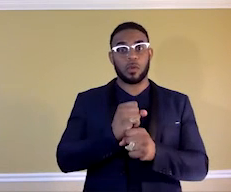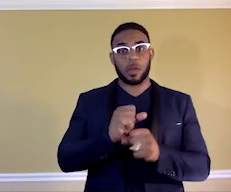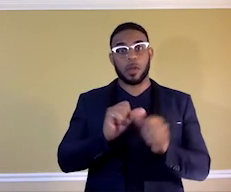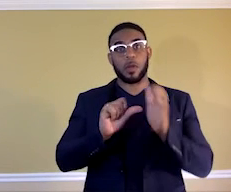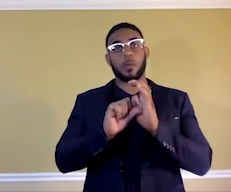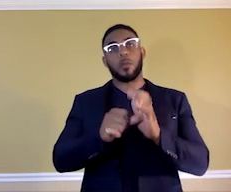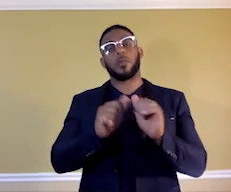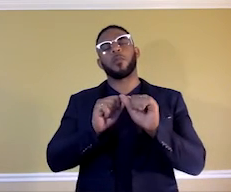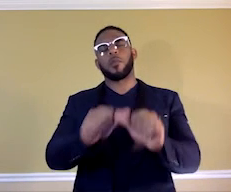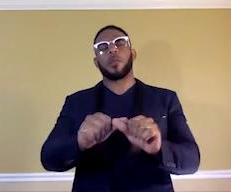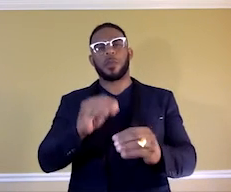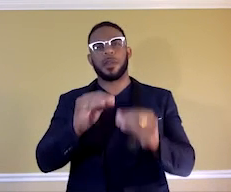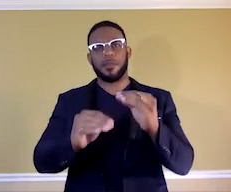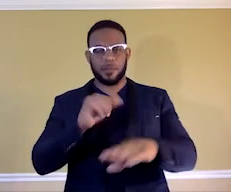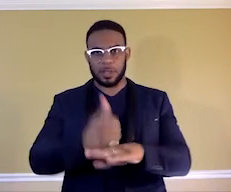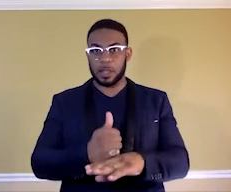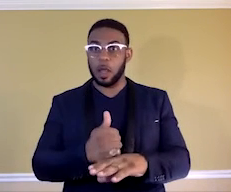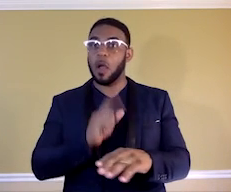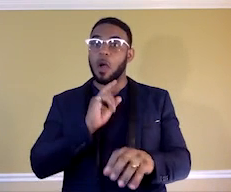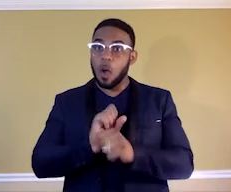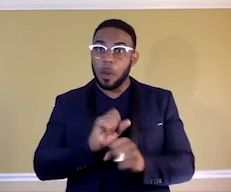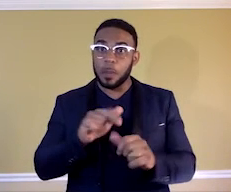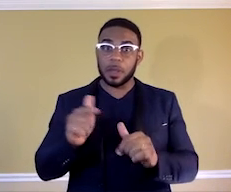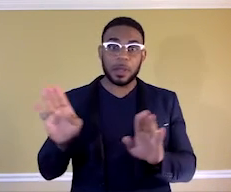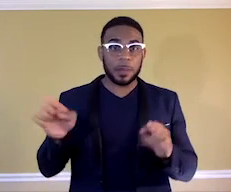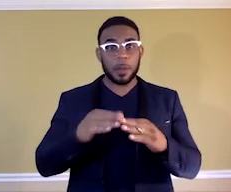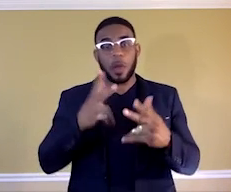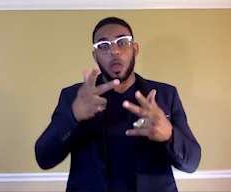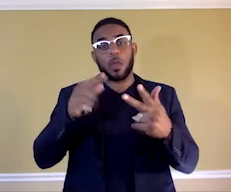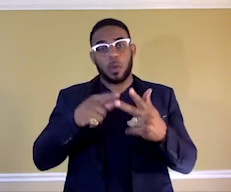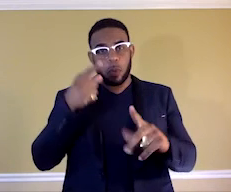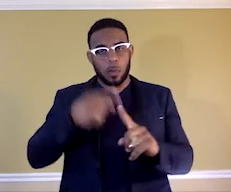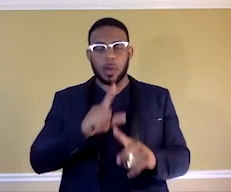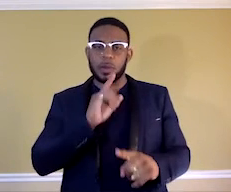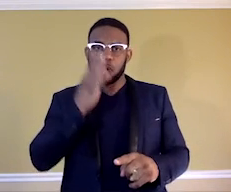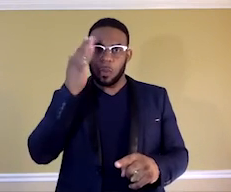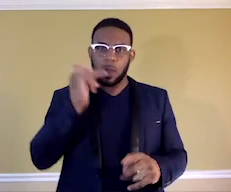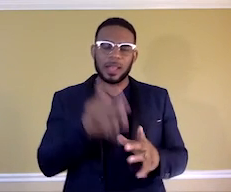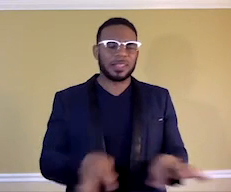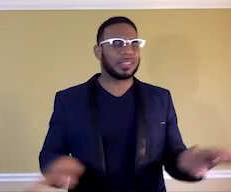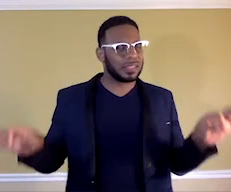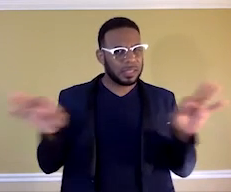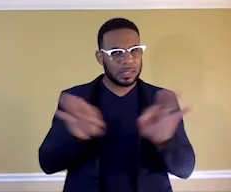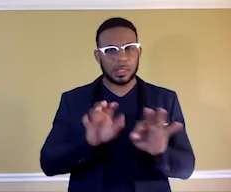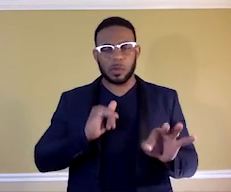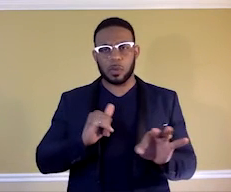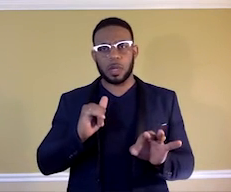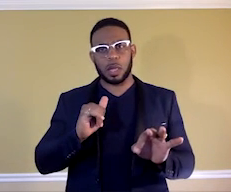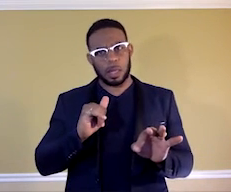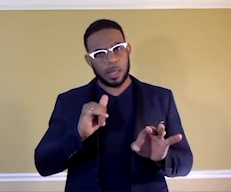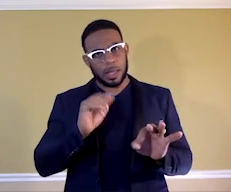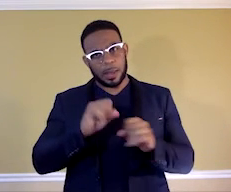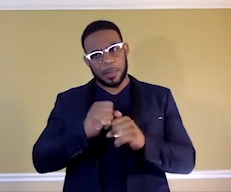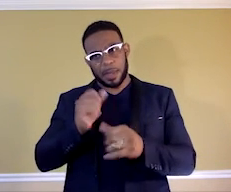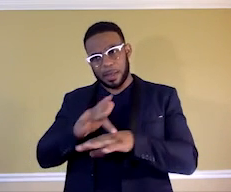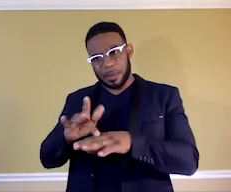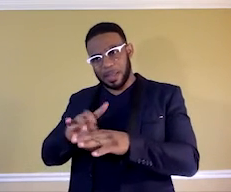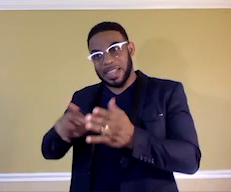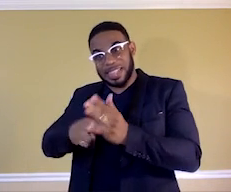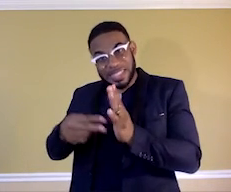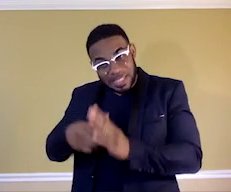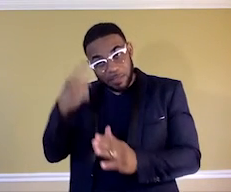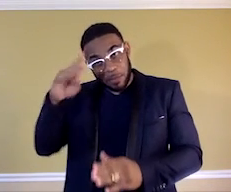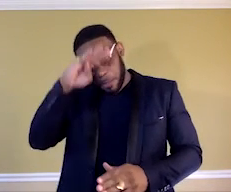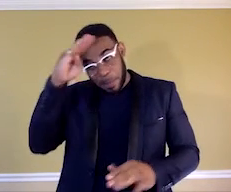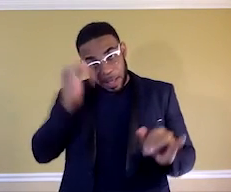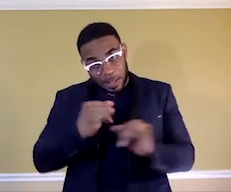permanent fixes. And ultimately, this brings me to my third point, which is why it's extremely important that we carve a space intentionally for